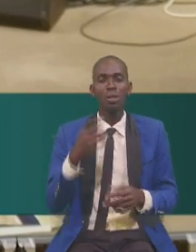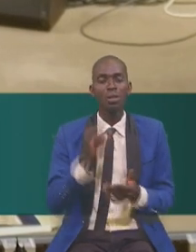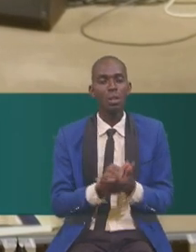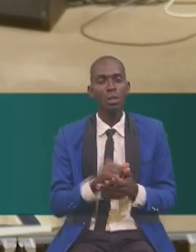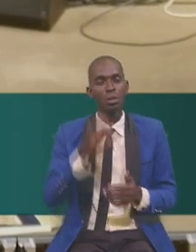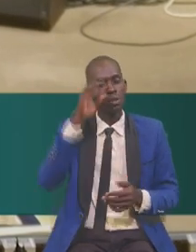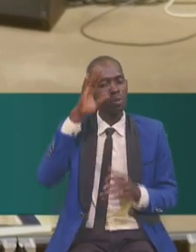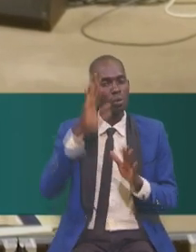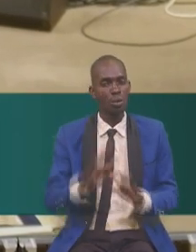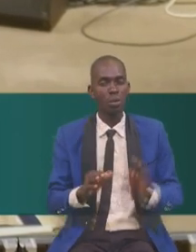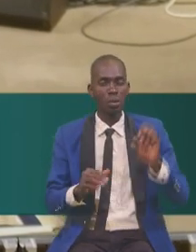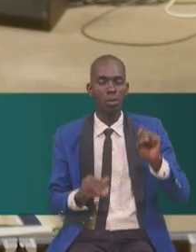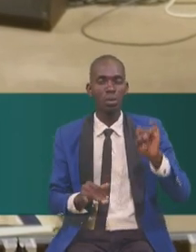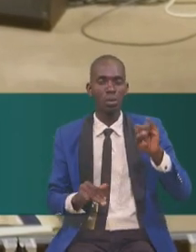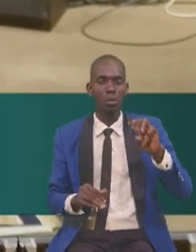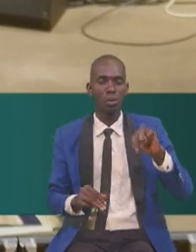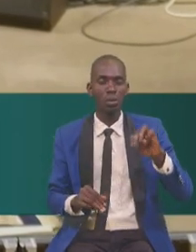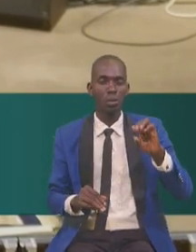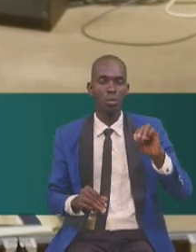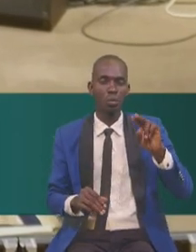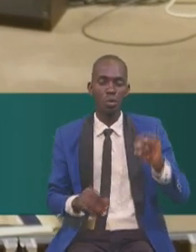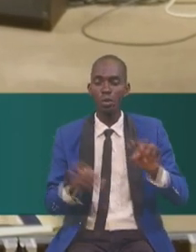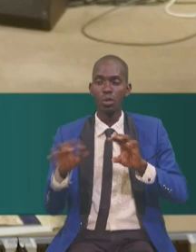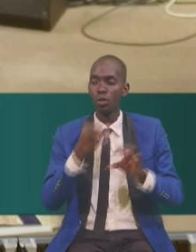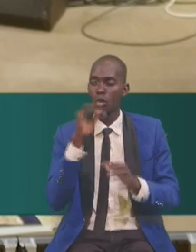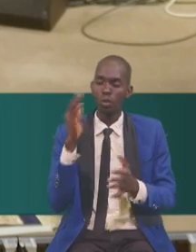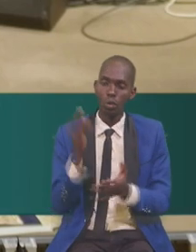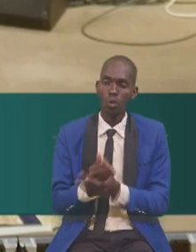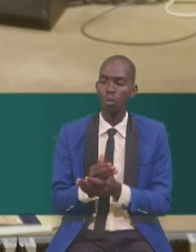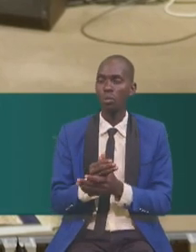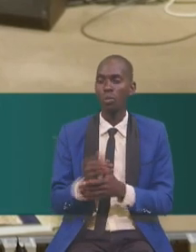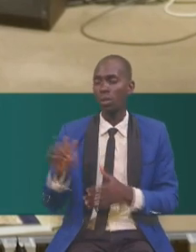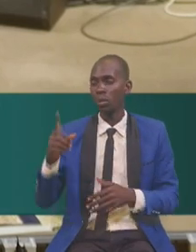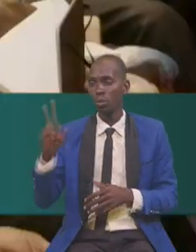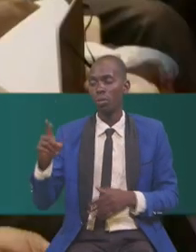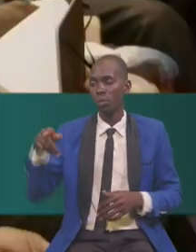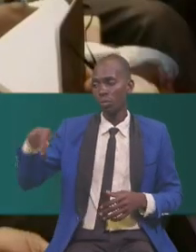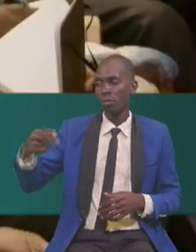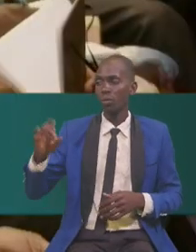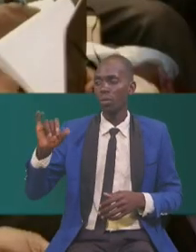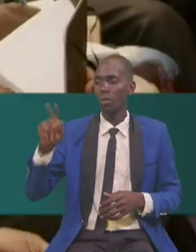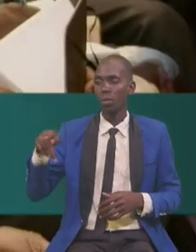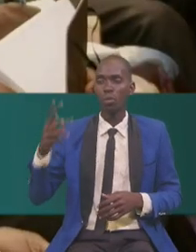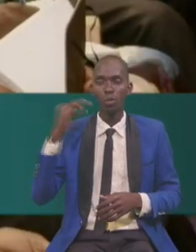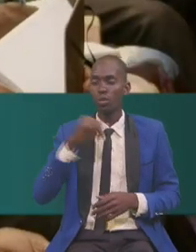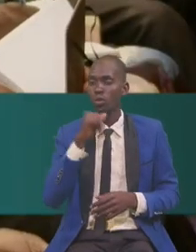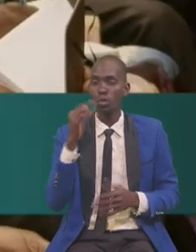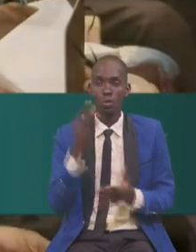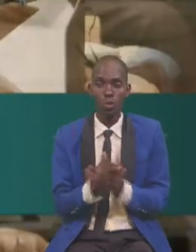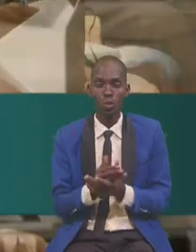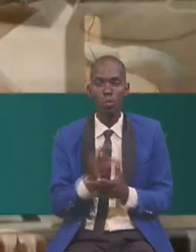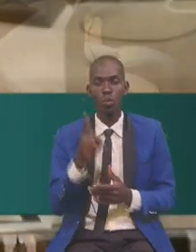stop Philip, and nobody will stop you. Look at that